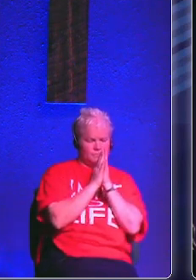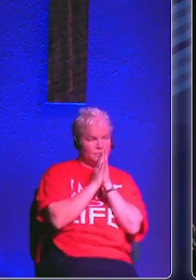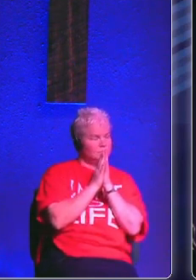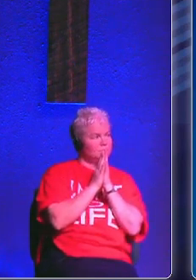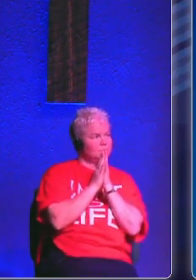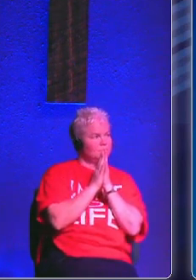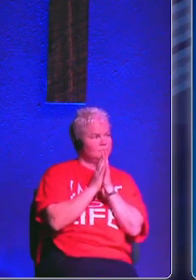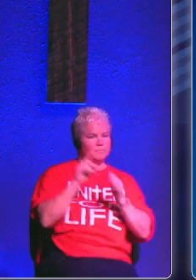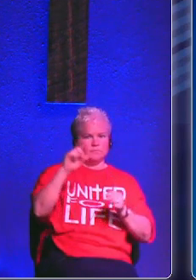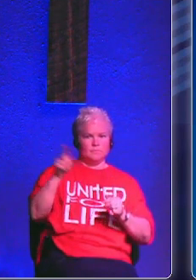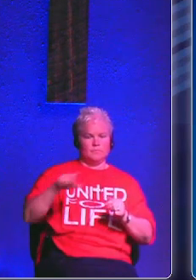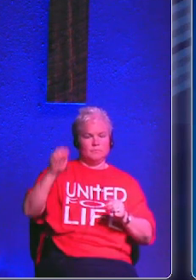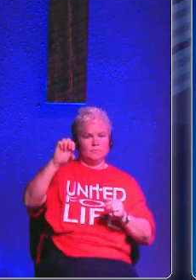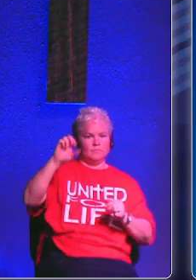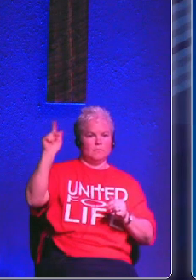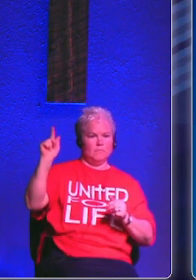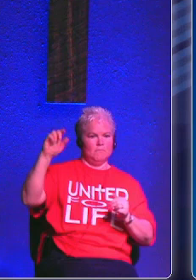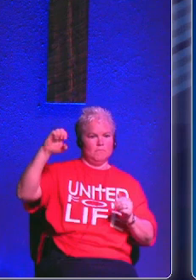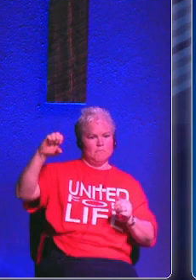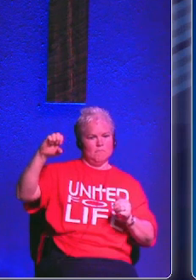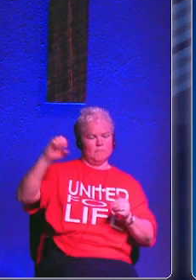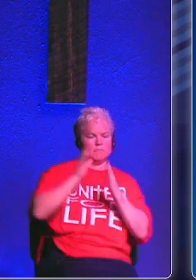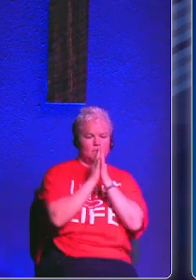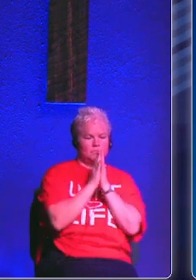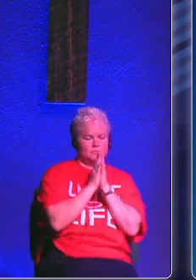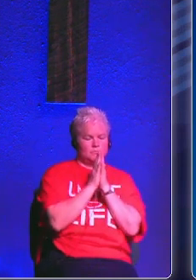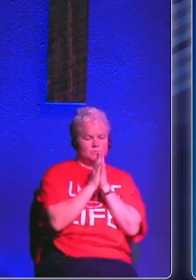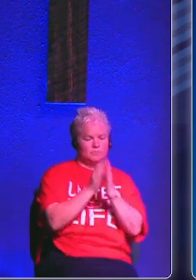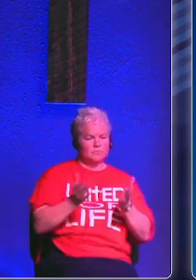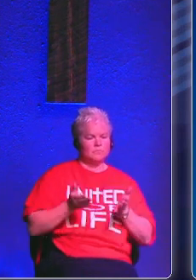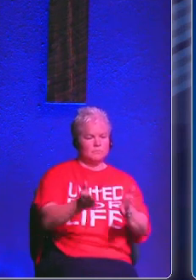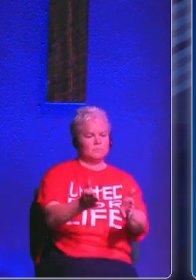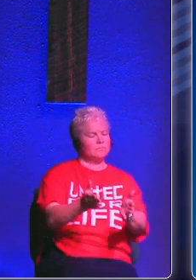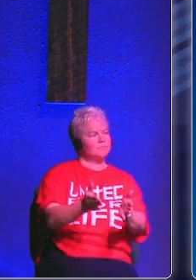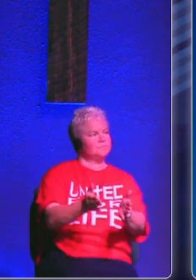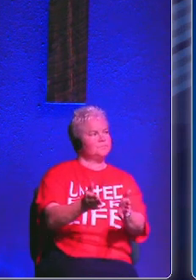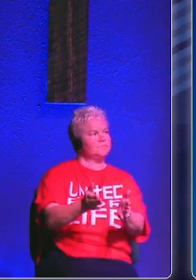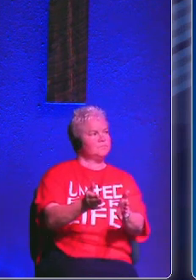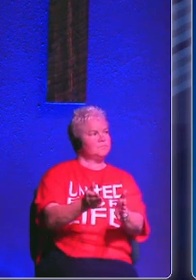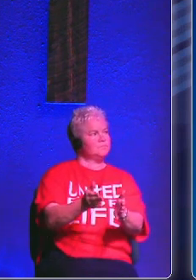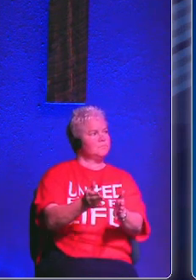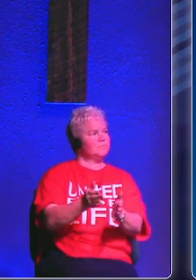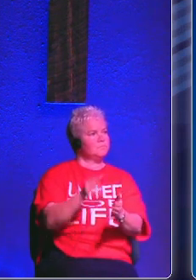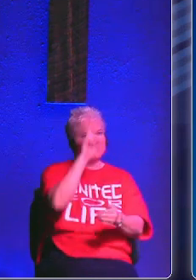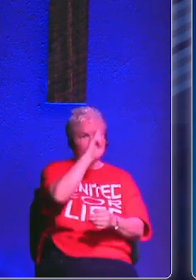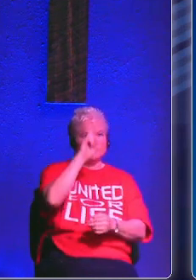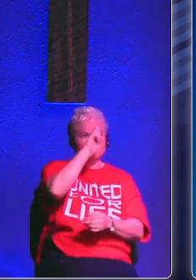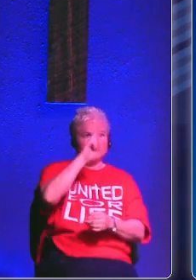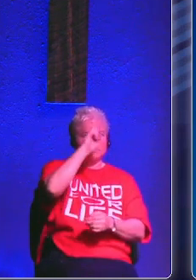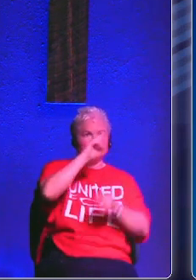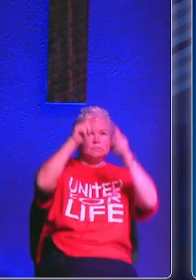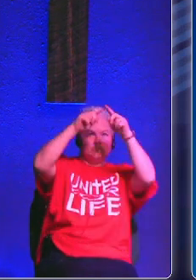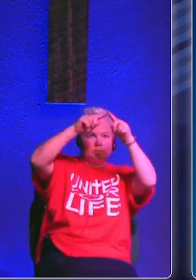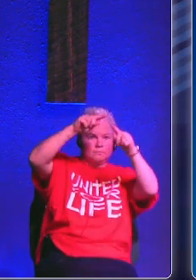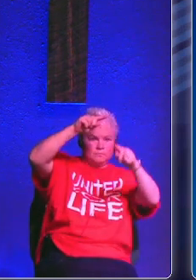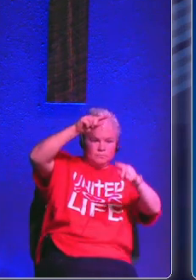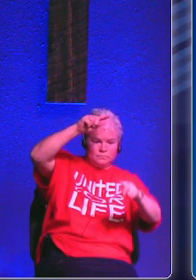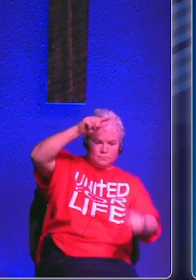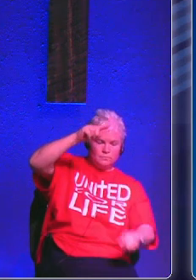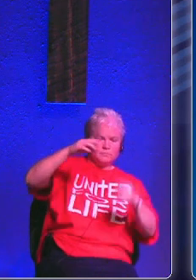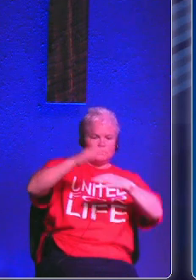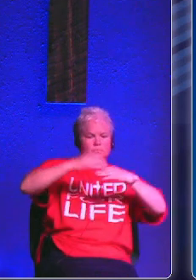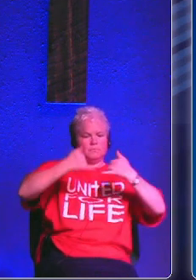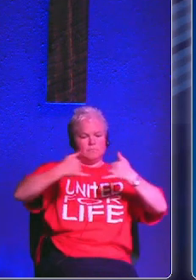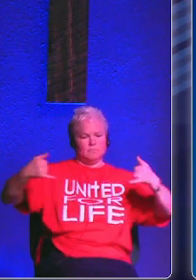We prayed for him. Continue to keep Zeke in your prayers. If you want to give, you can use the pull-down menu on